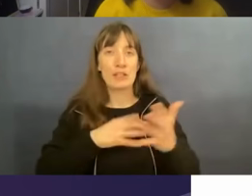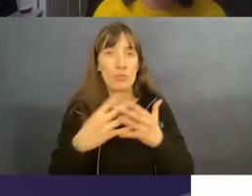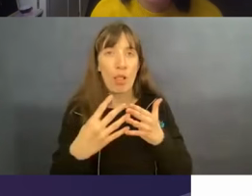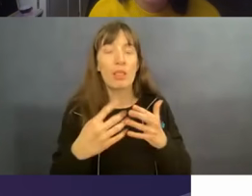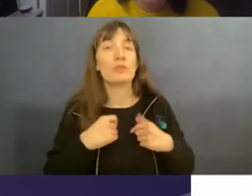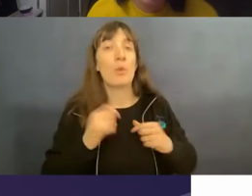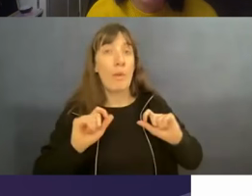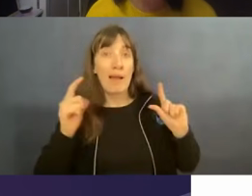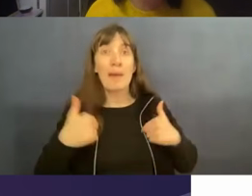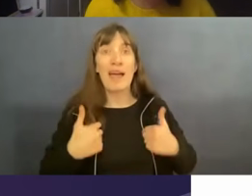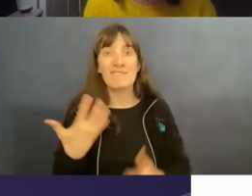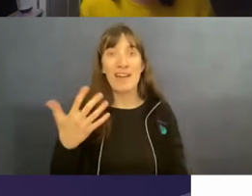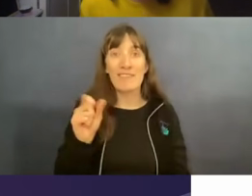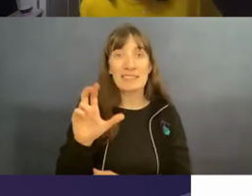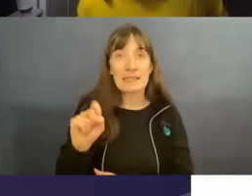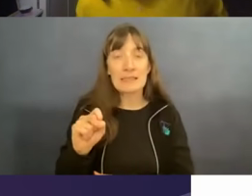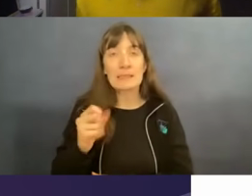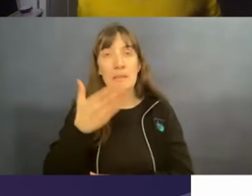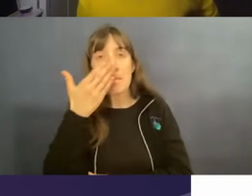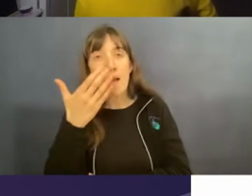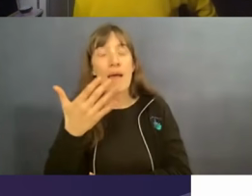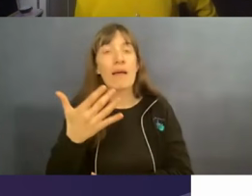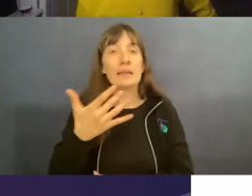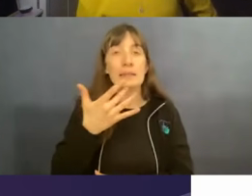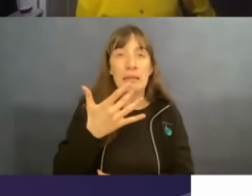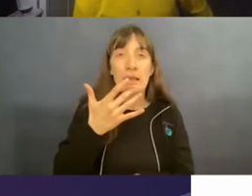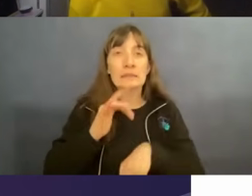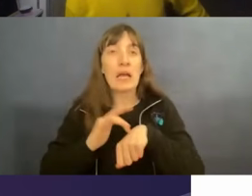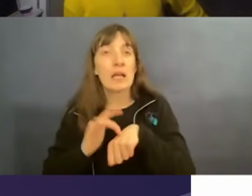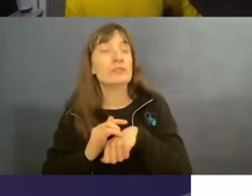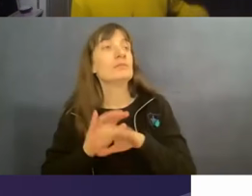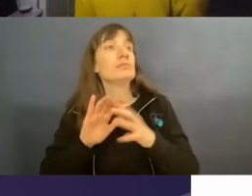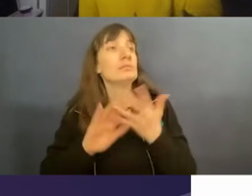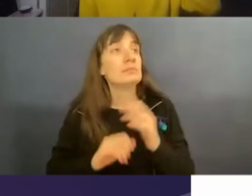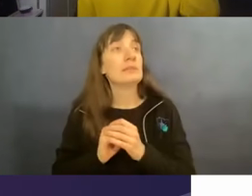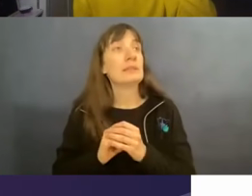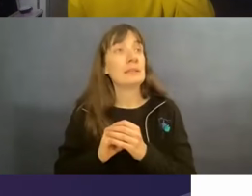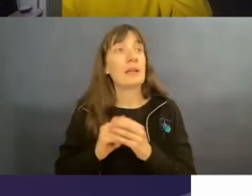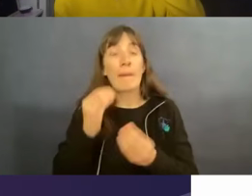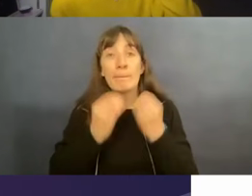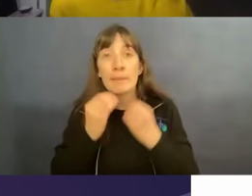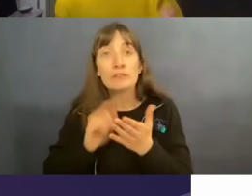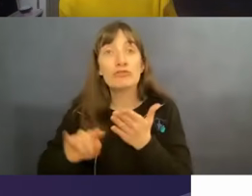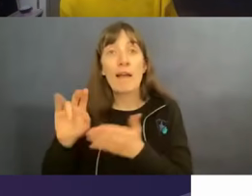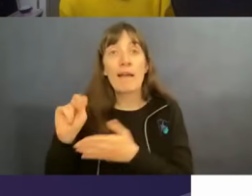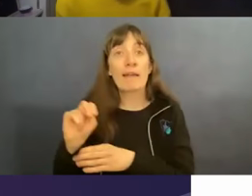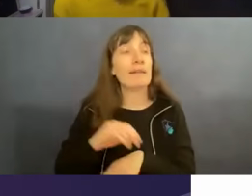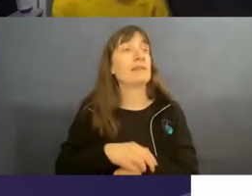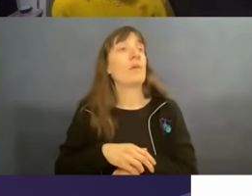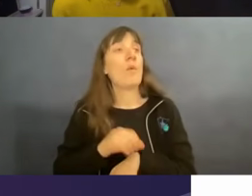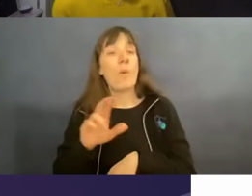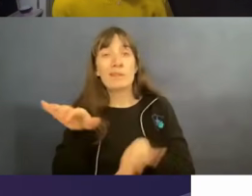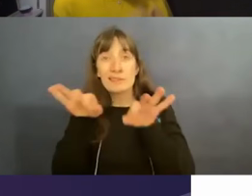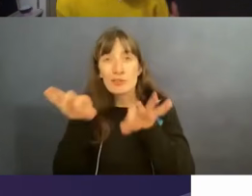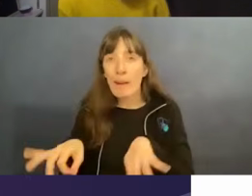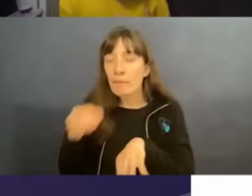5 senses? Can we do a body scan when we're eating? Can we do a mindful check-in about like how we're feeling, or describe the food